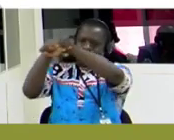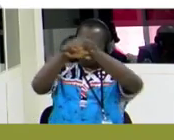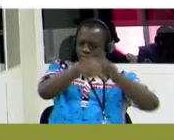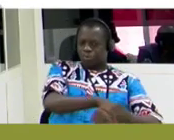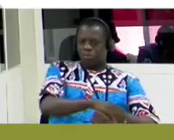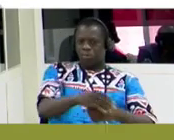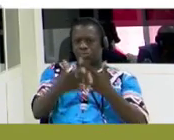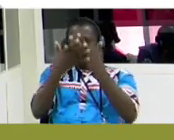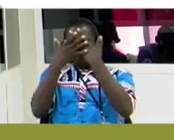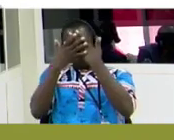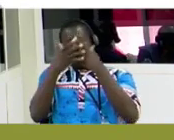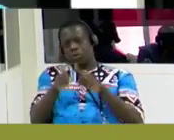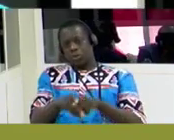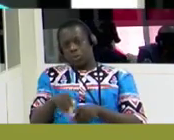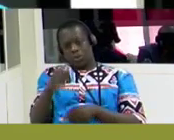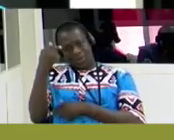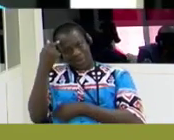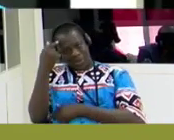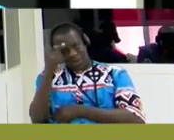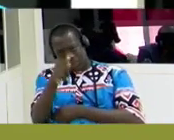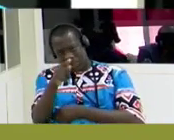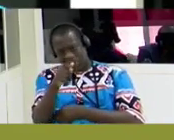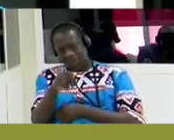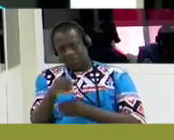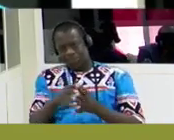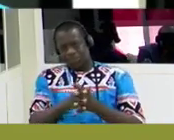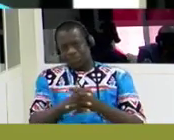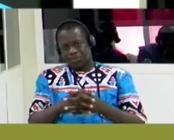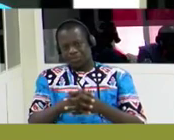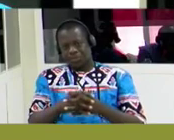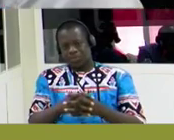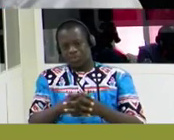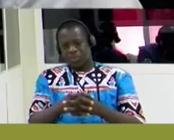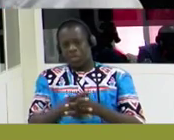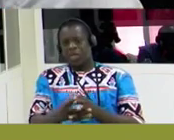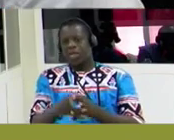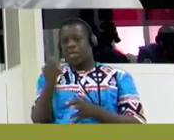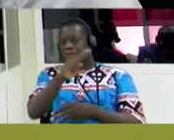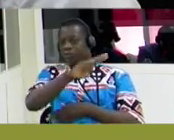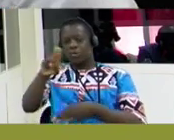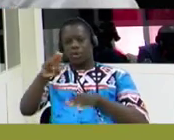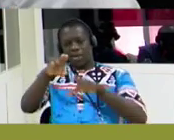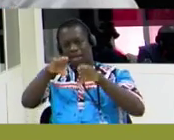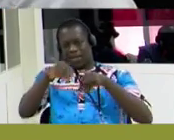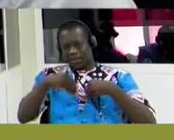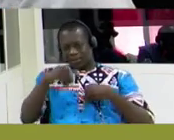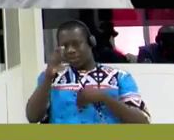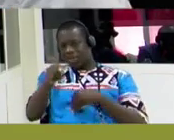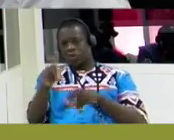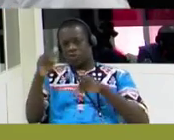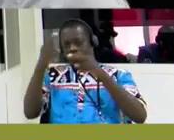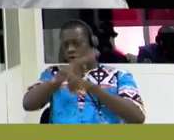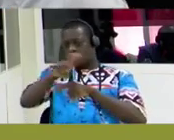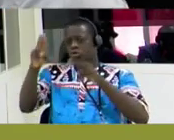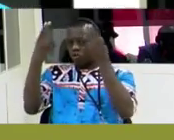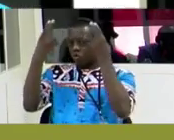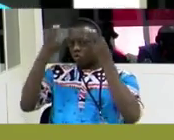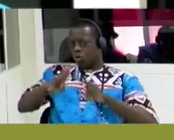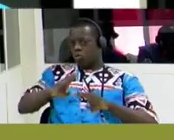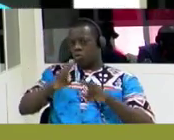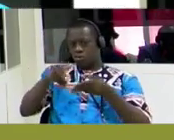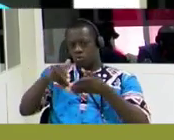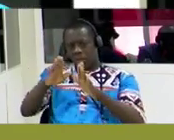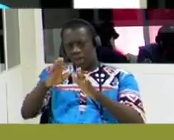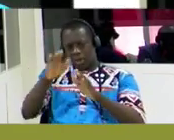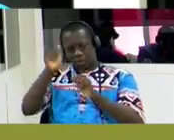You assumed that by disobeying that unlawful order, you would be